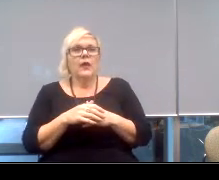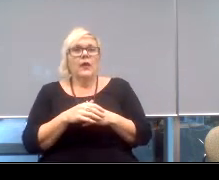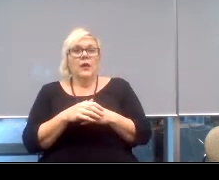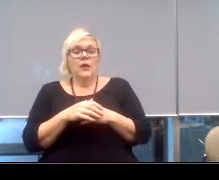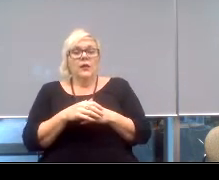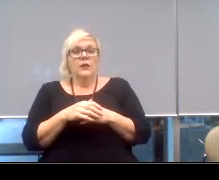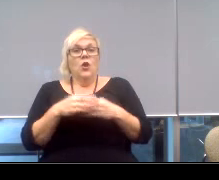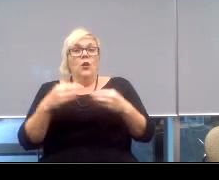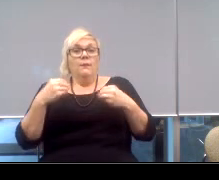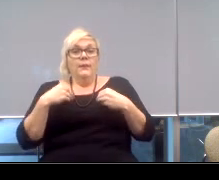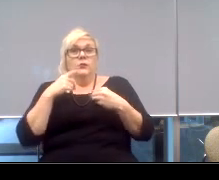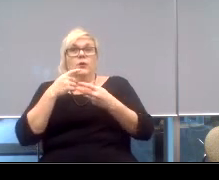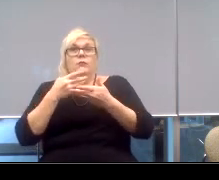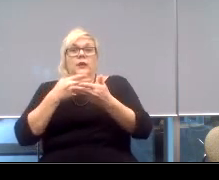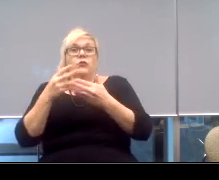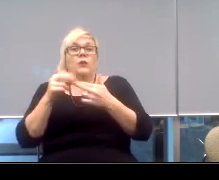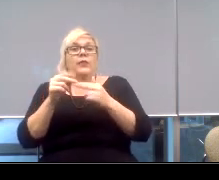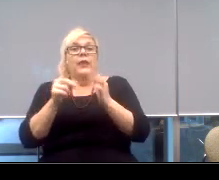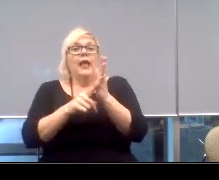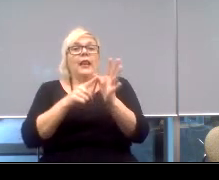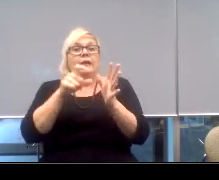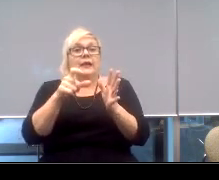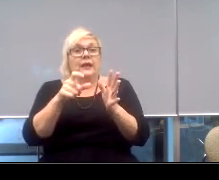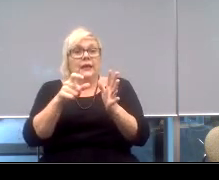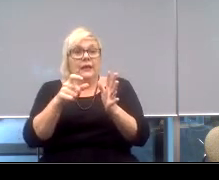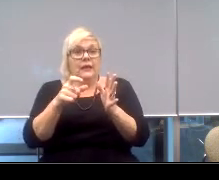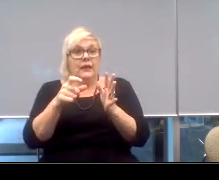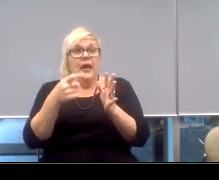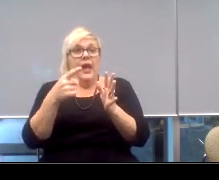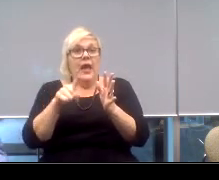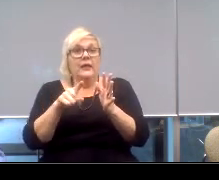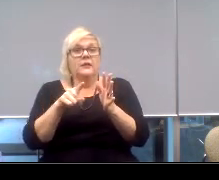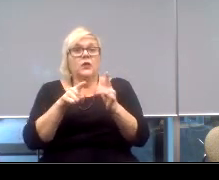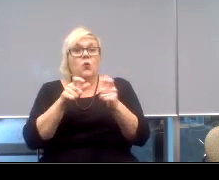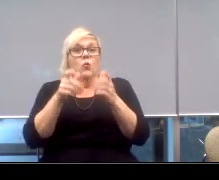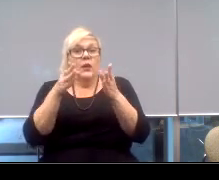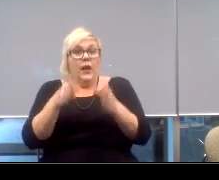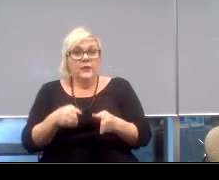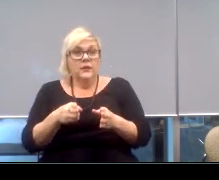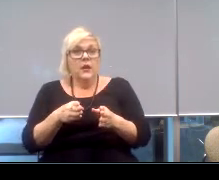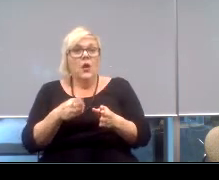interacting with LACs and support coordinators during implementation of participant plans.